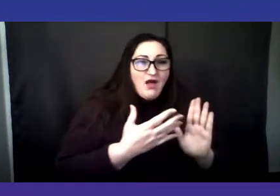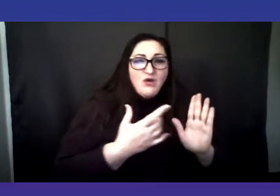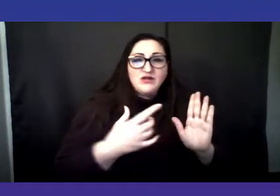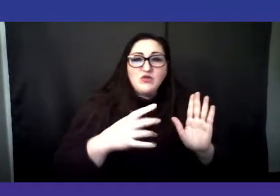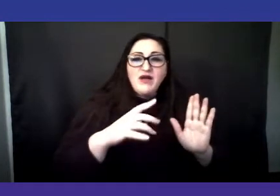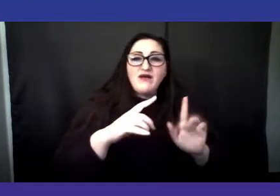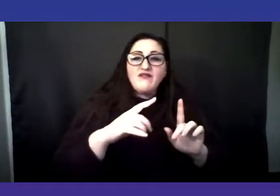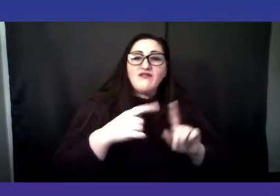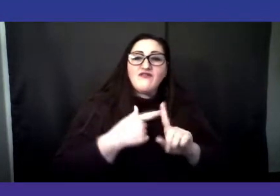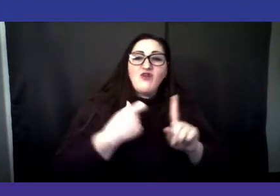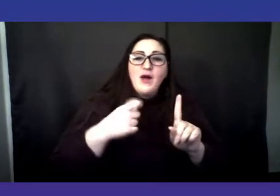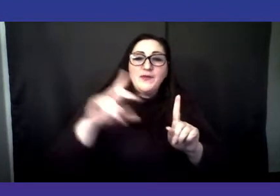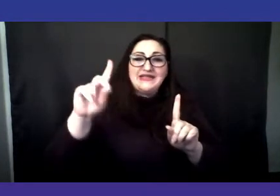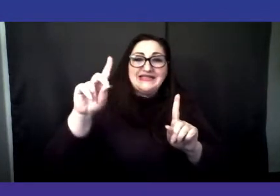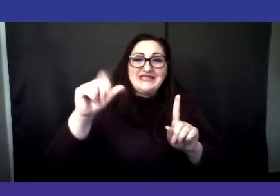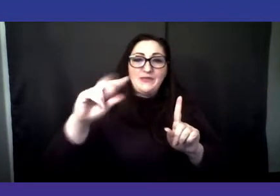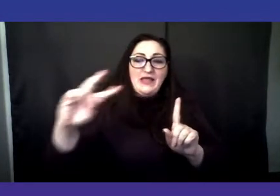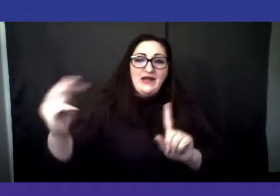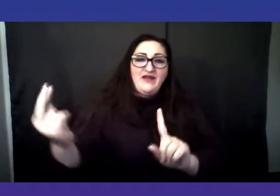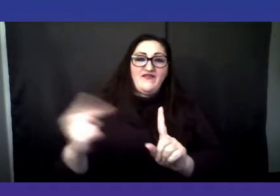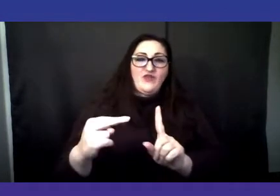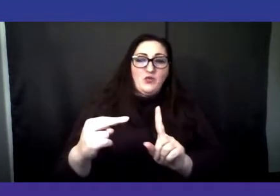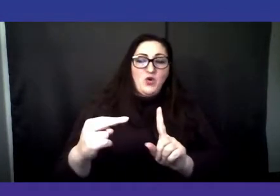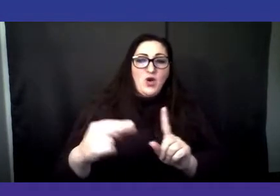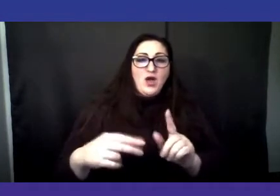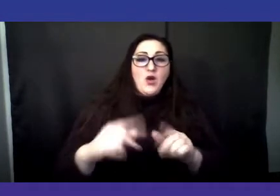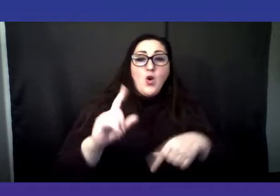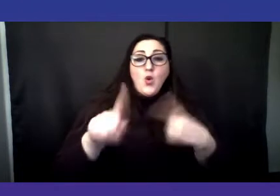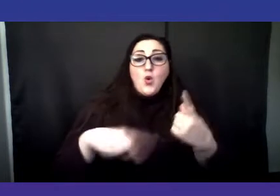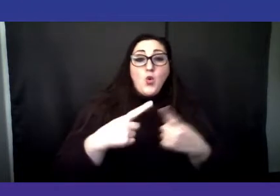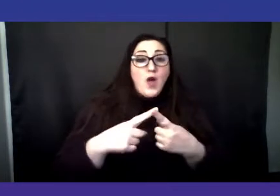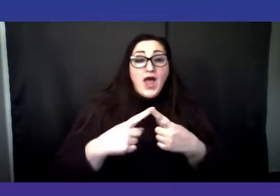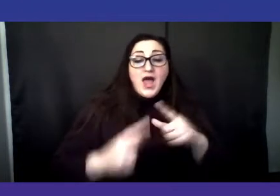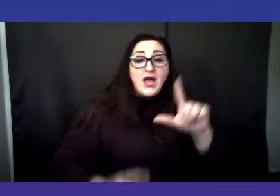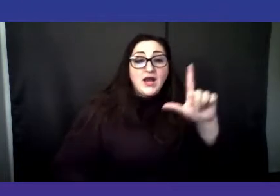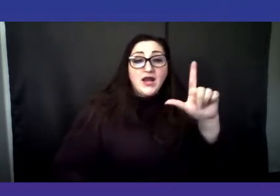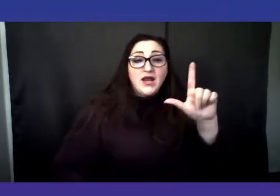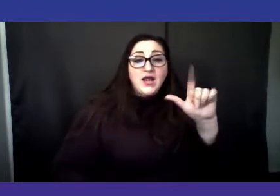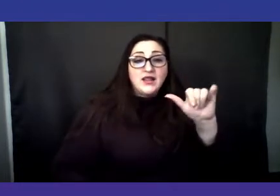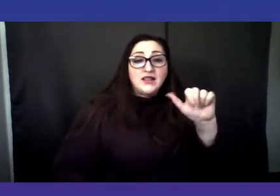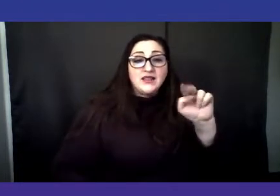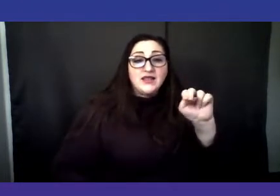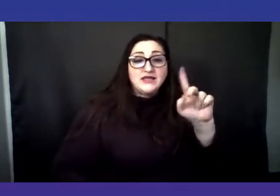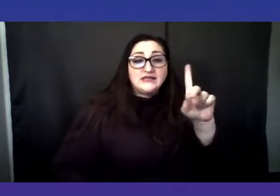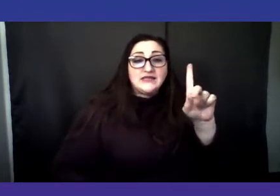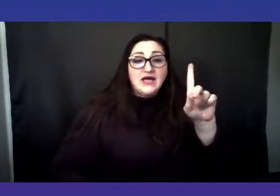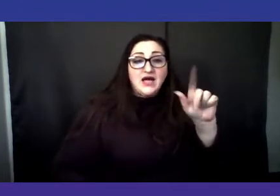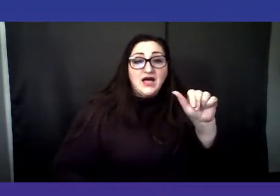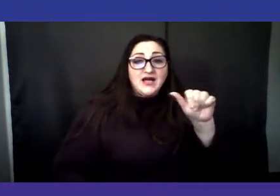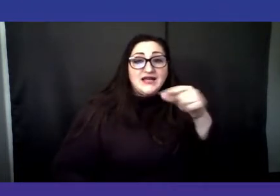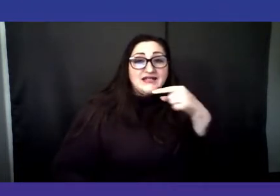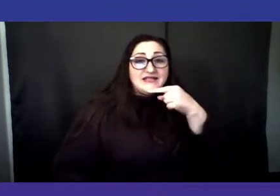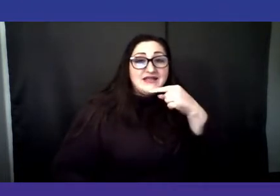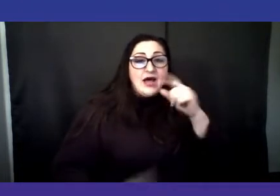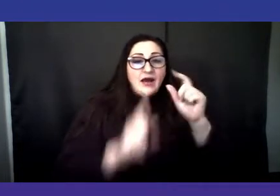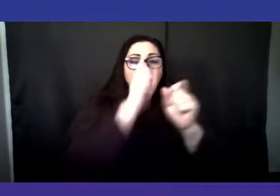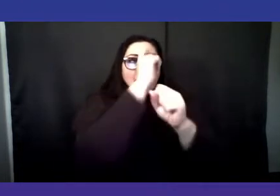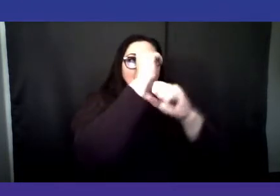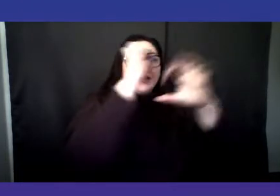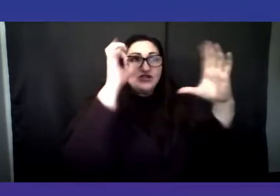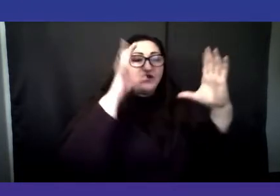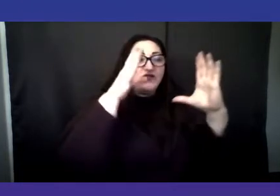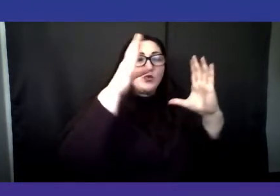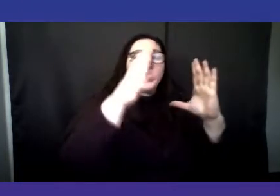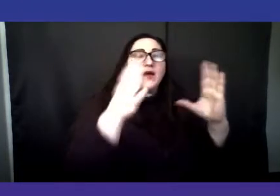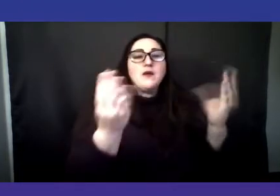guess. When Linda said that she imagined a future of being better connected